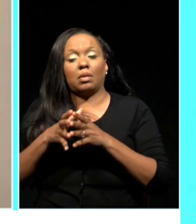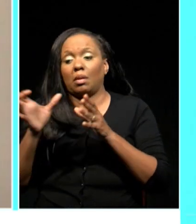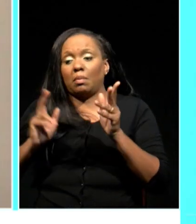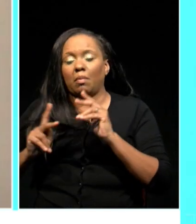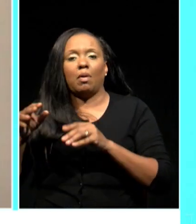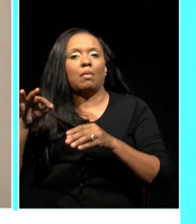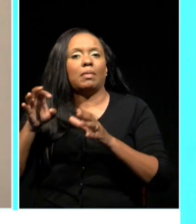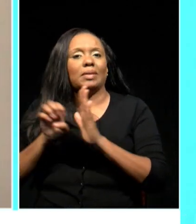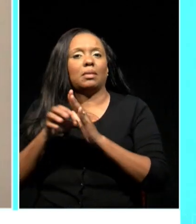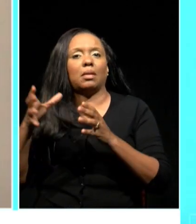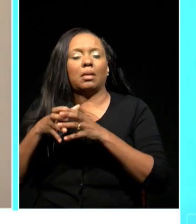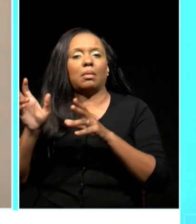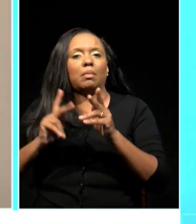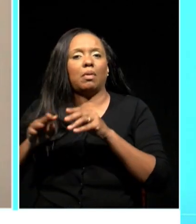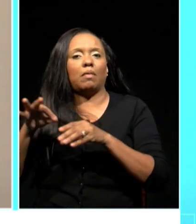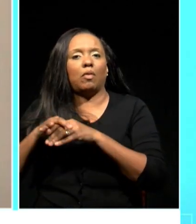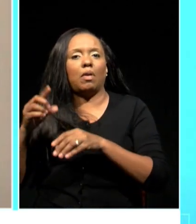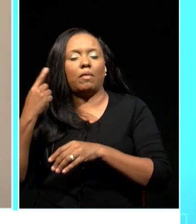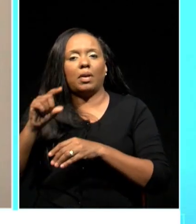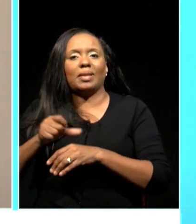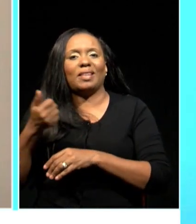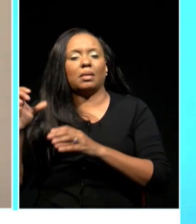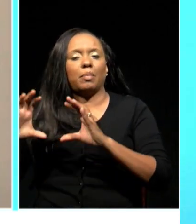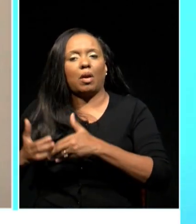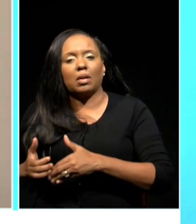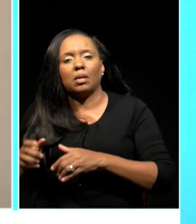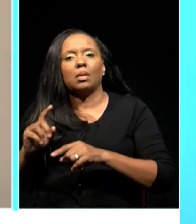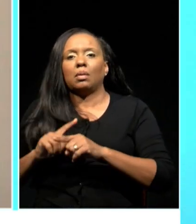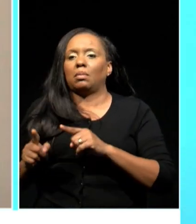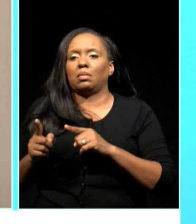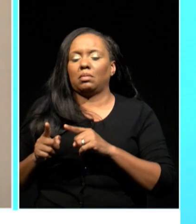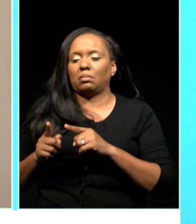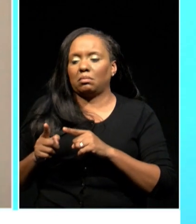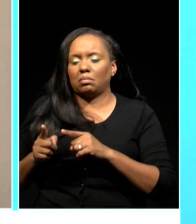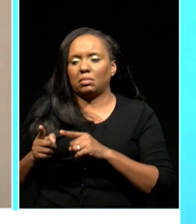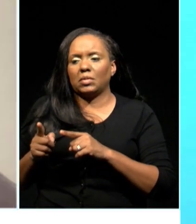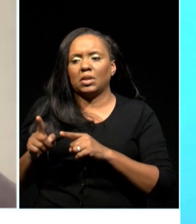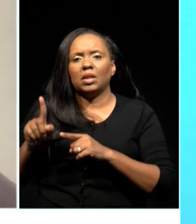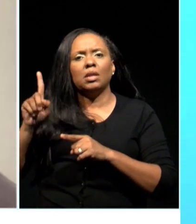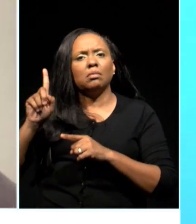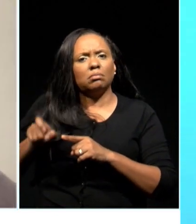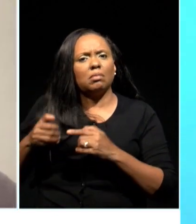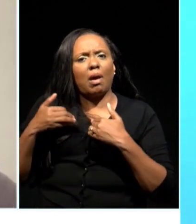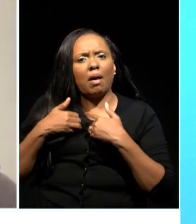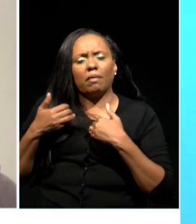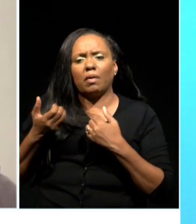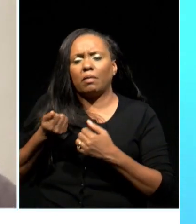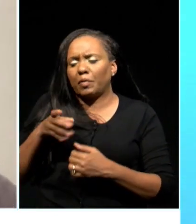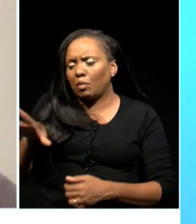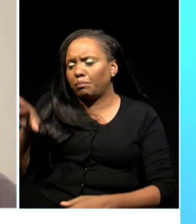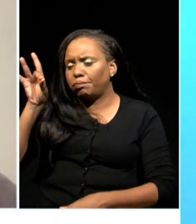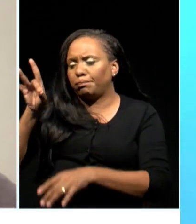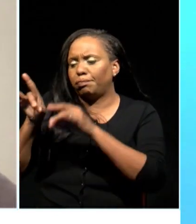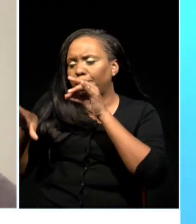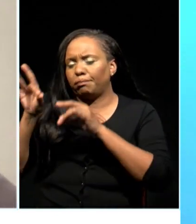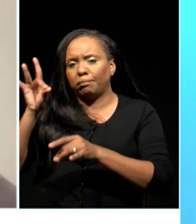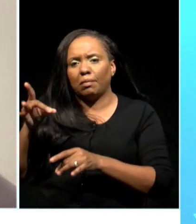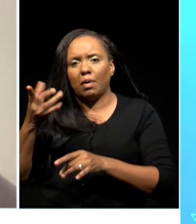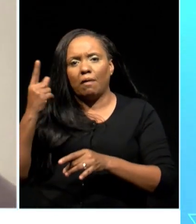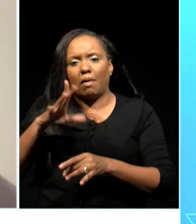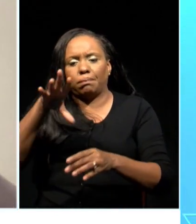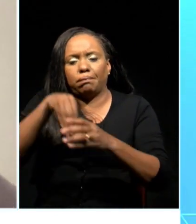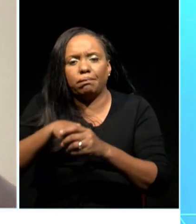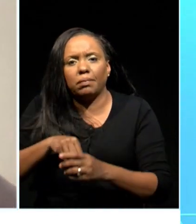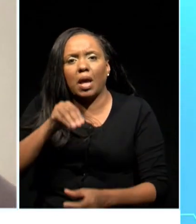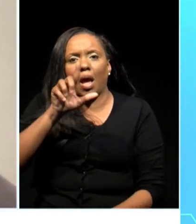a crisis in itself, democratically and governance-wise. Regarding the administration going forward, certainly the economy will